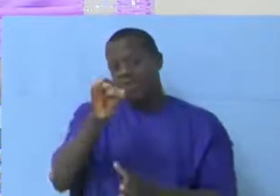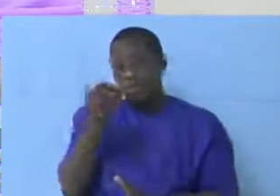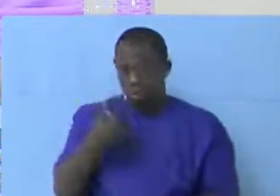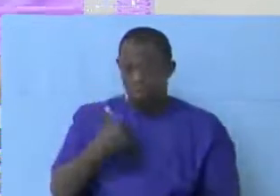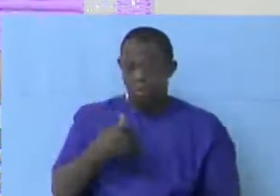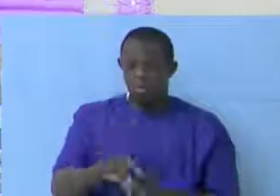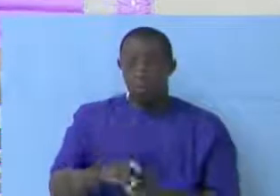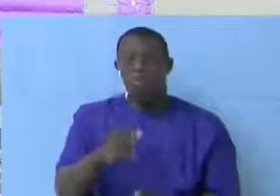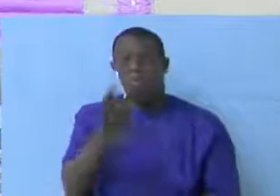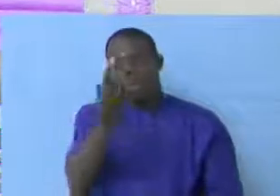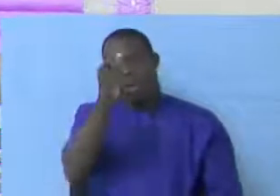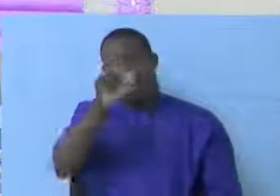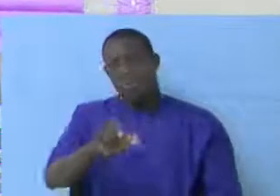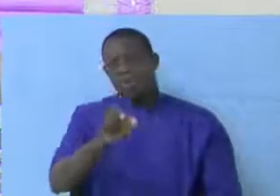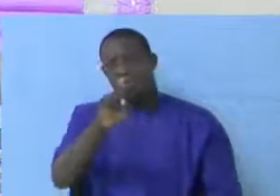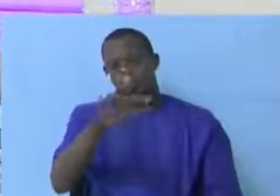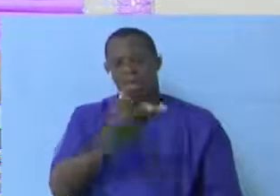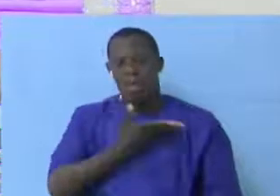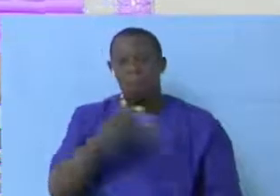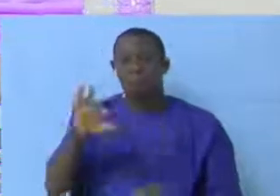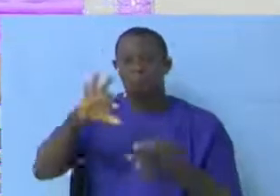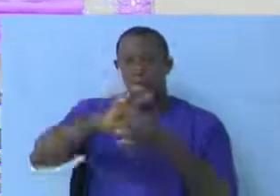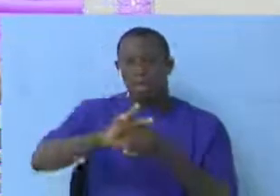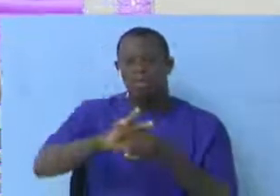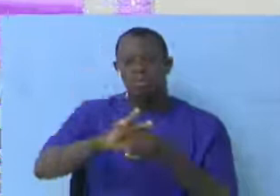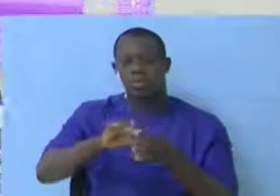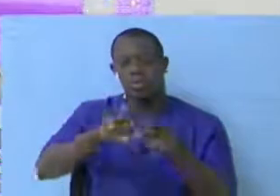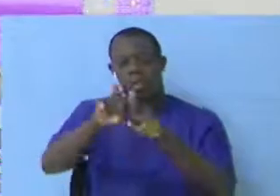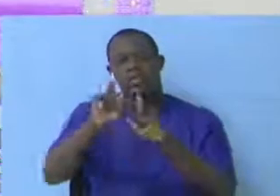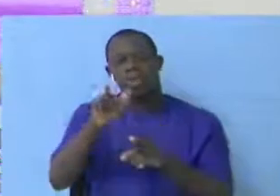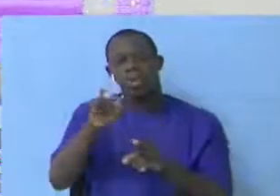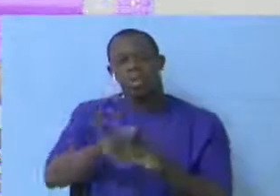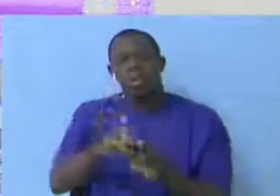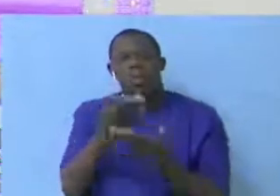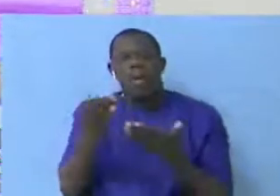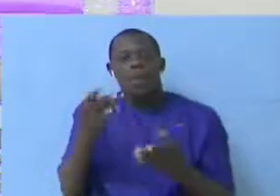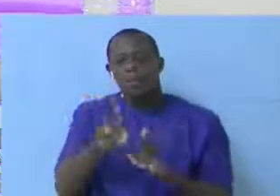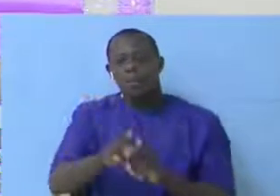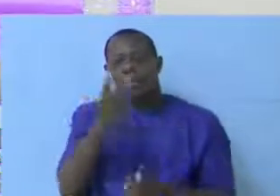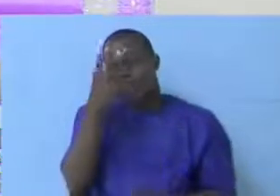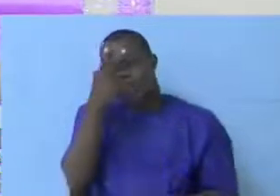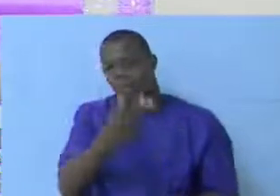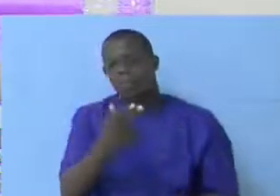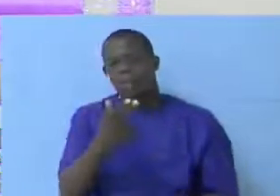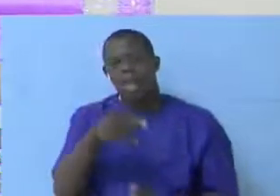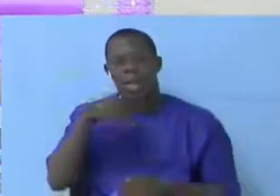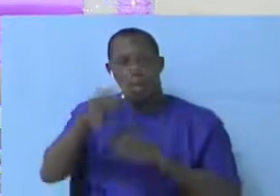One of them you had some connection with because she looked like somebody that you knew.